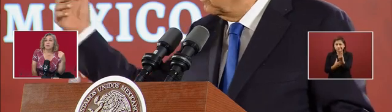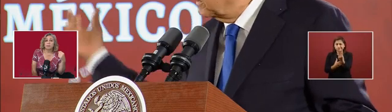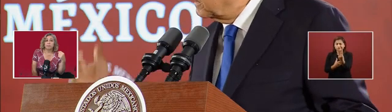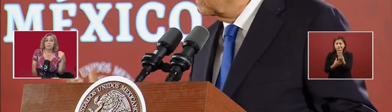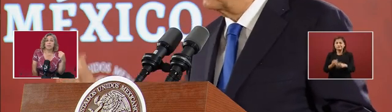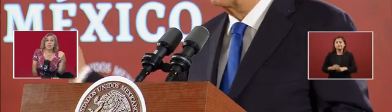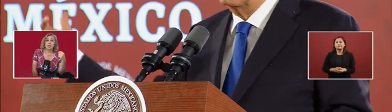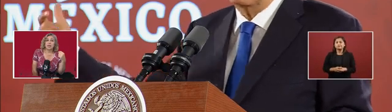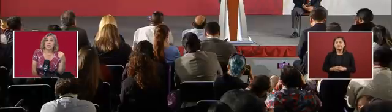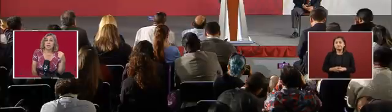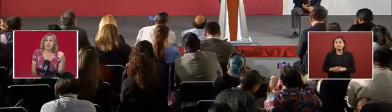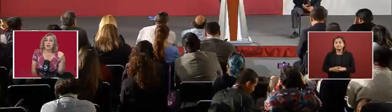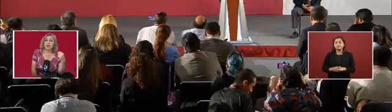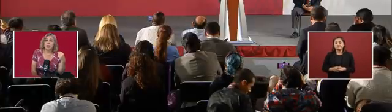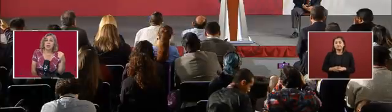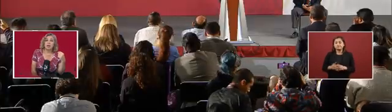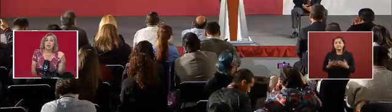of reform